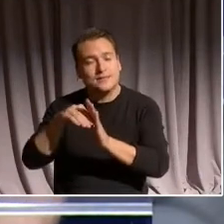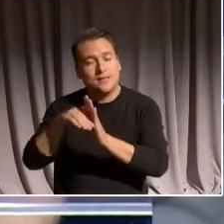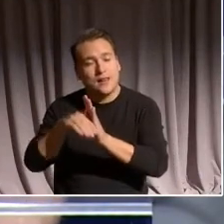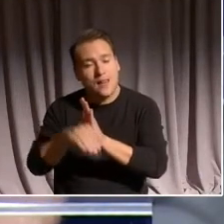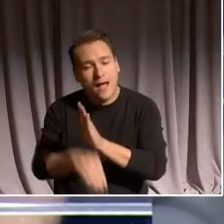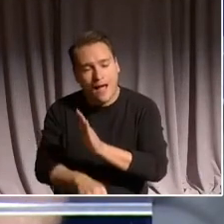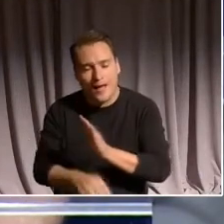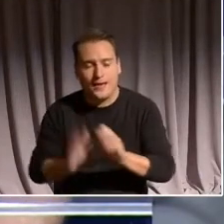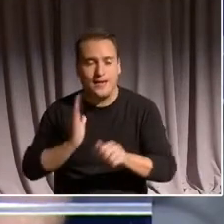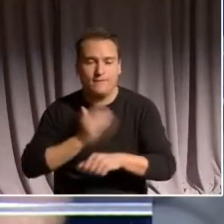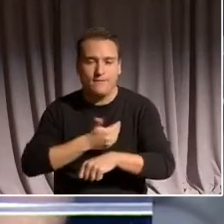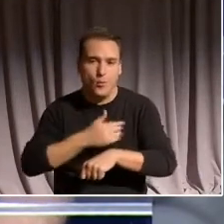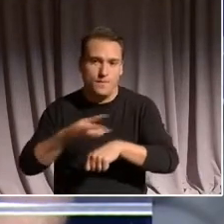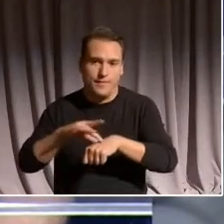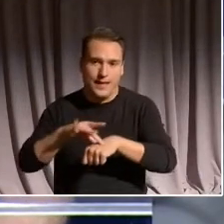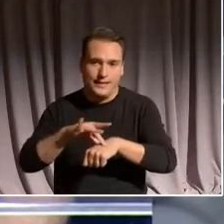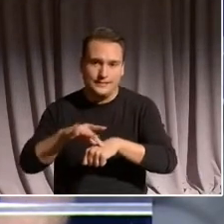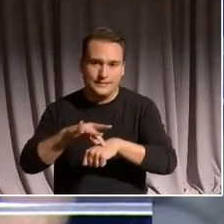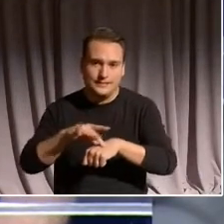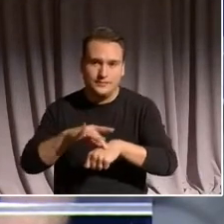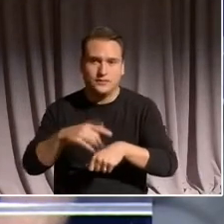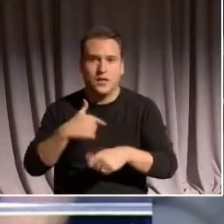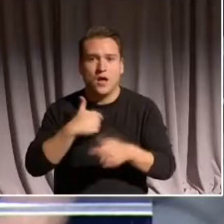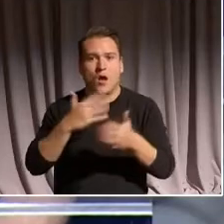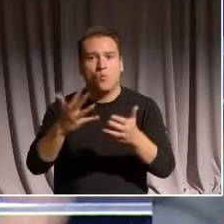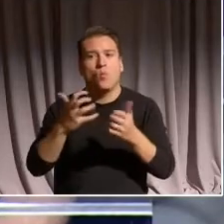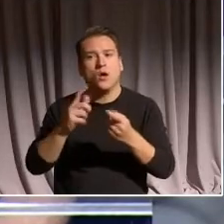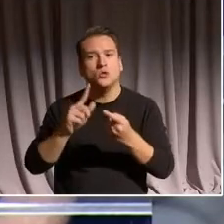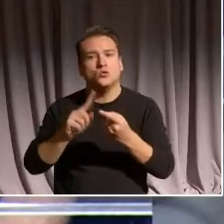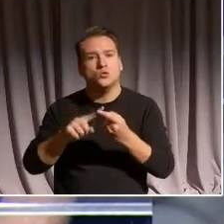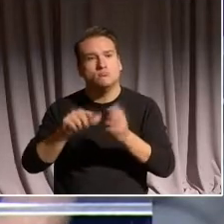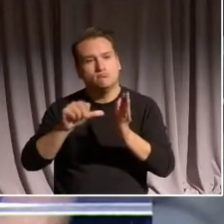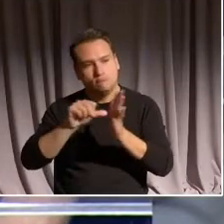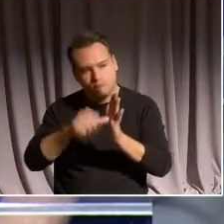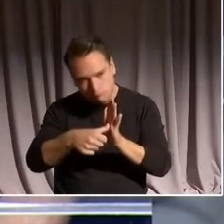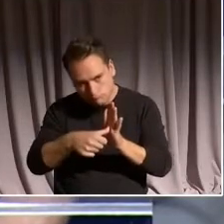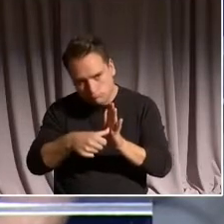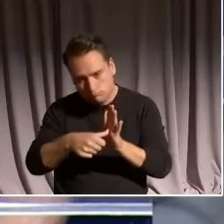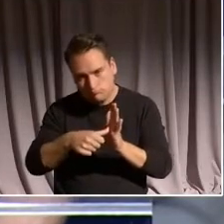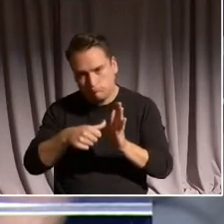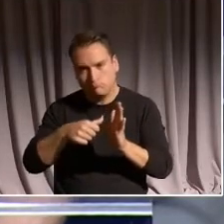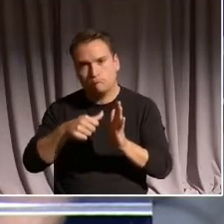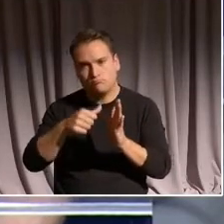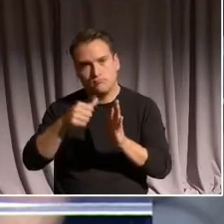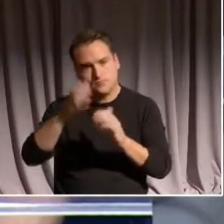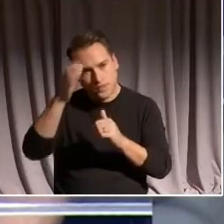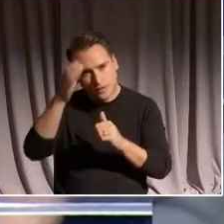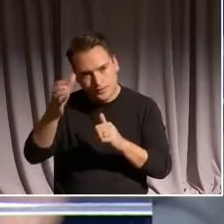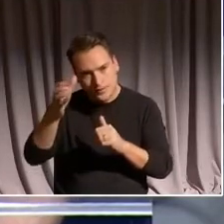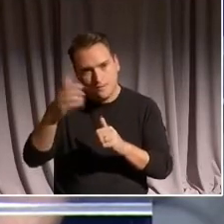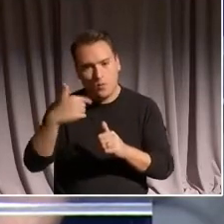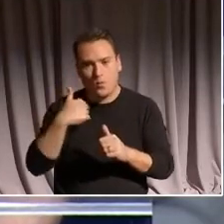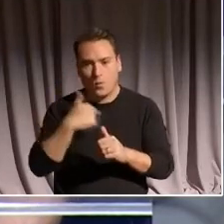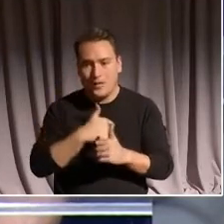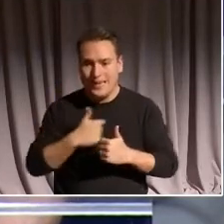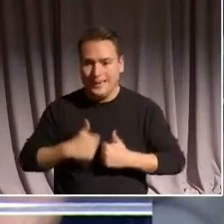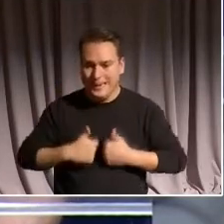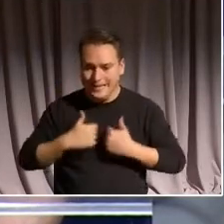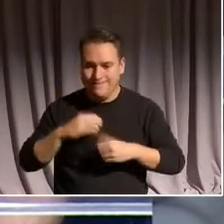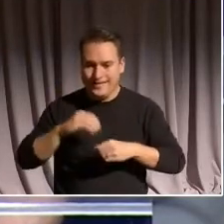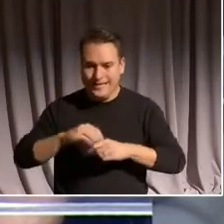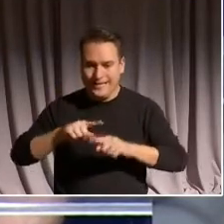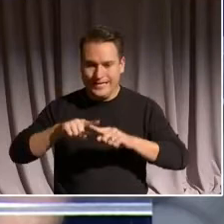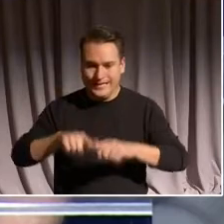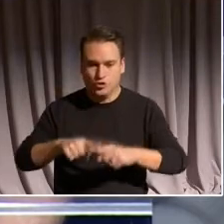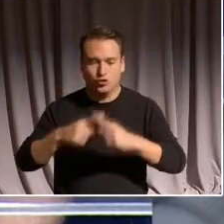our planet. And I really want to hold up that use of the concept of we live in an interdependent